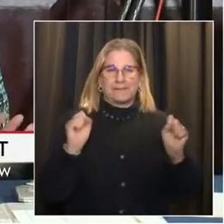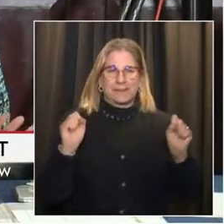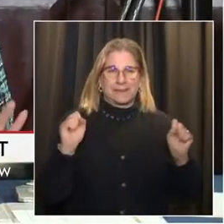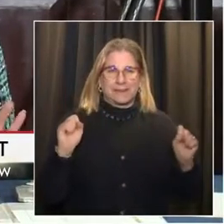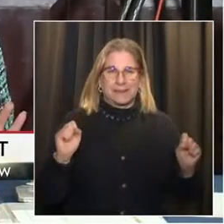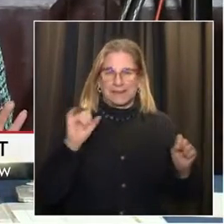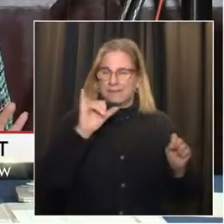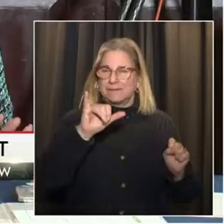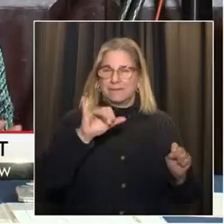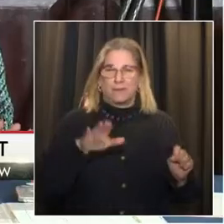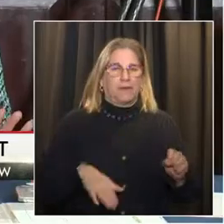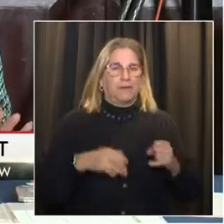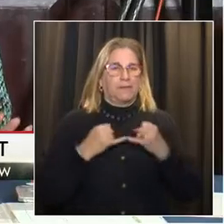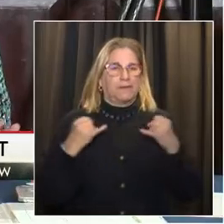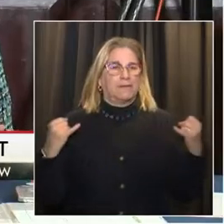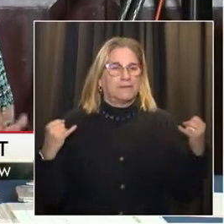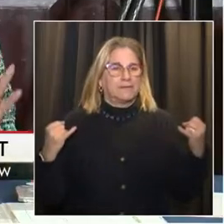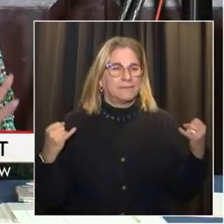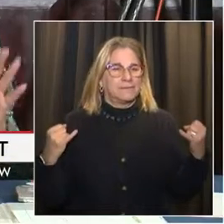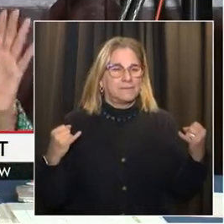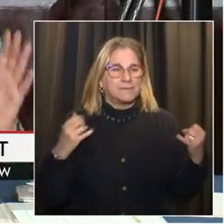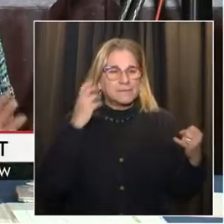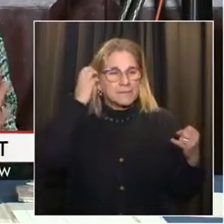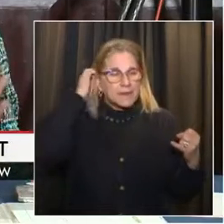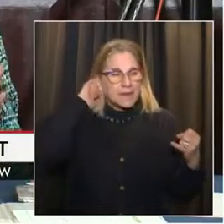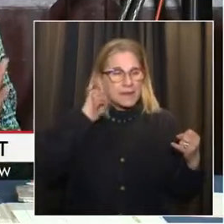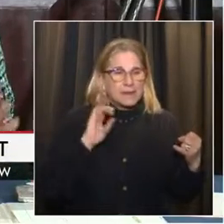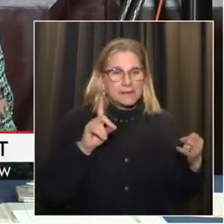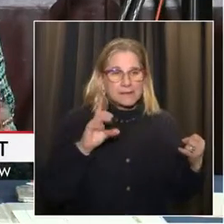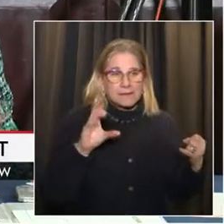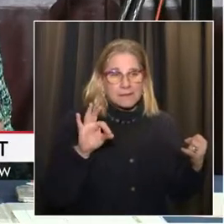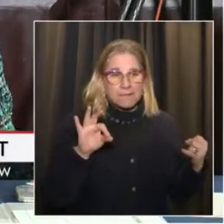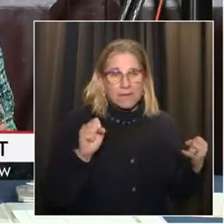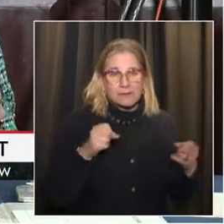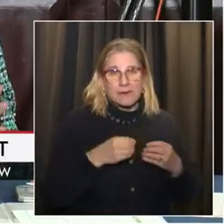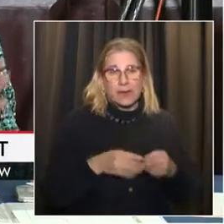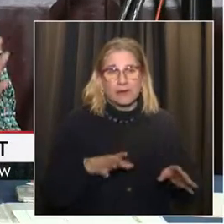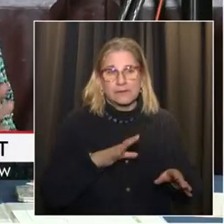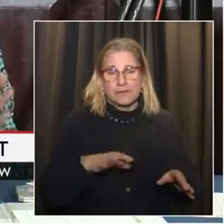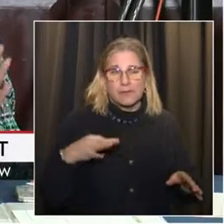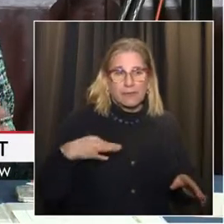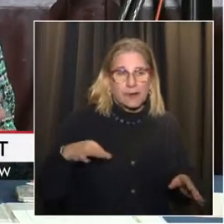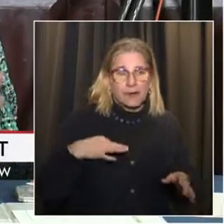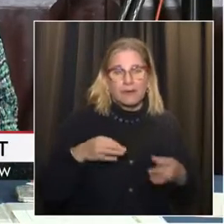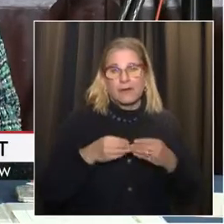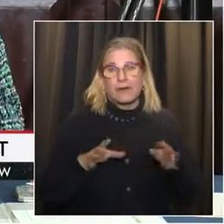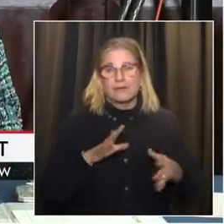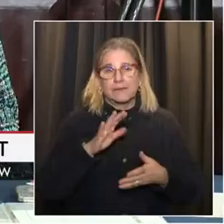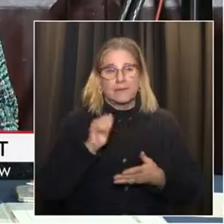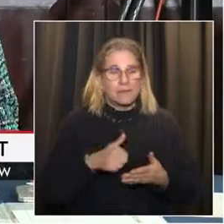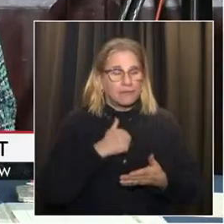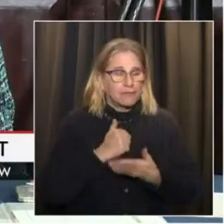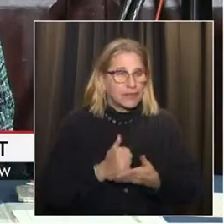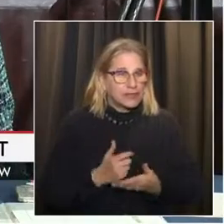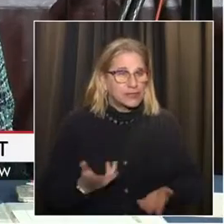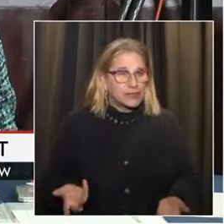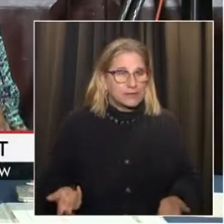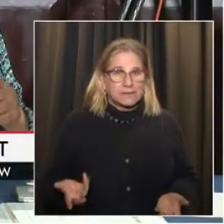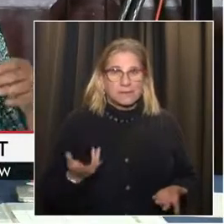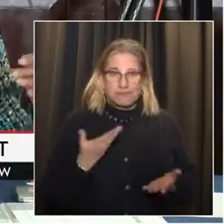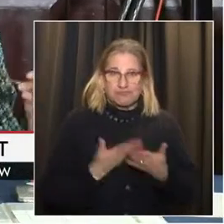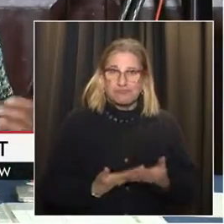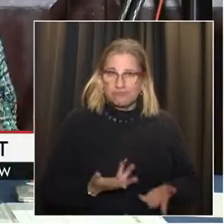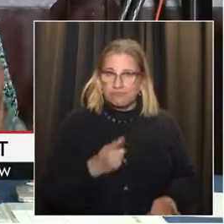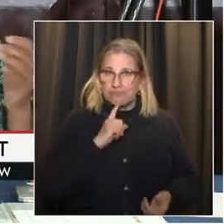long conversation with all of you about it, but that's a fact. And the fact is also true